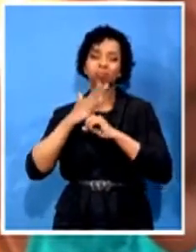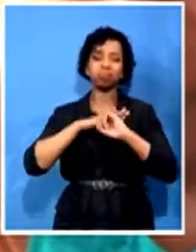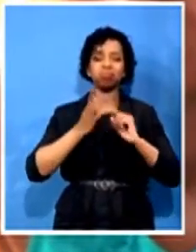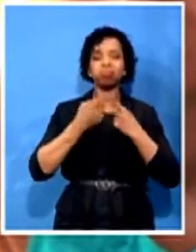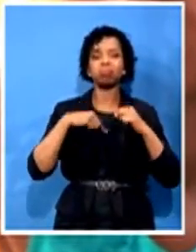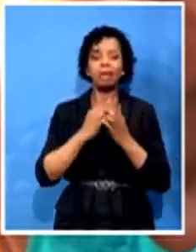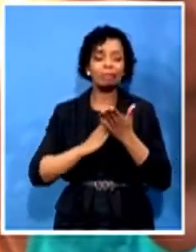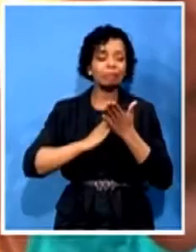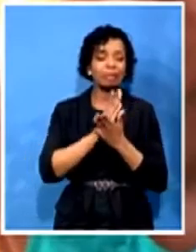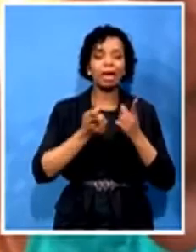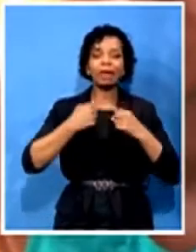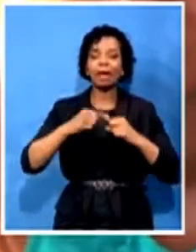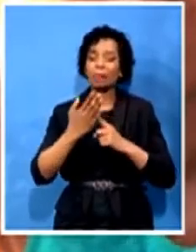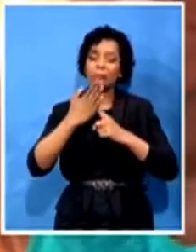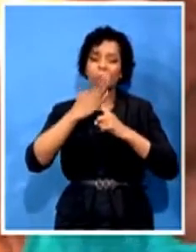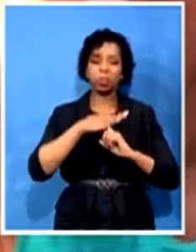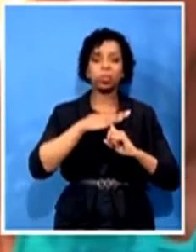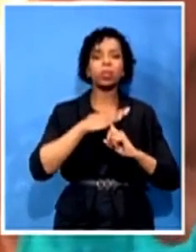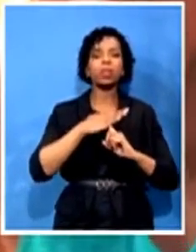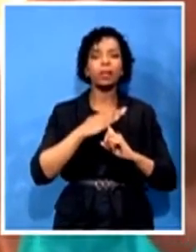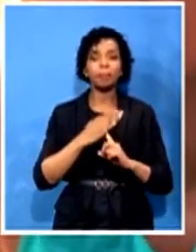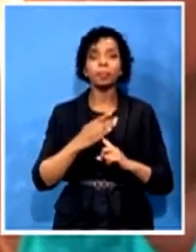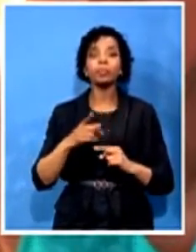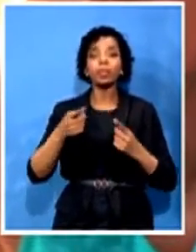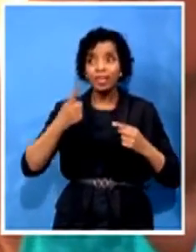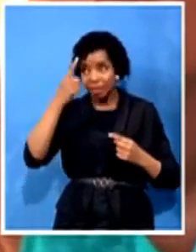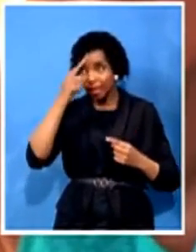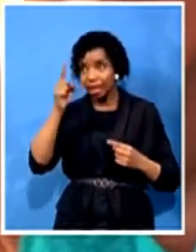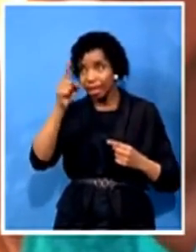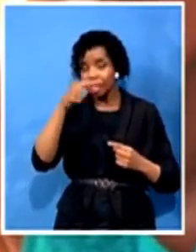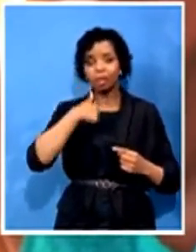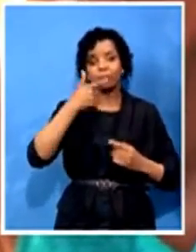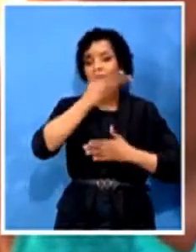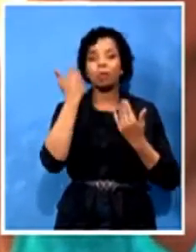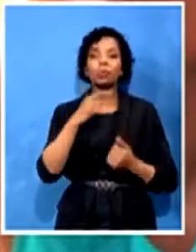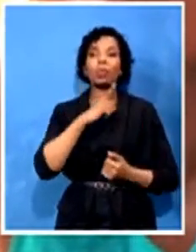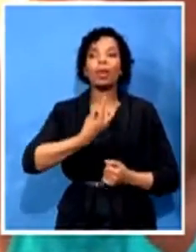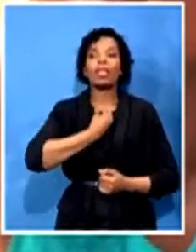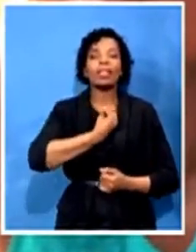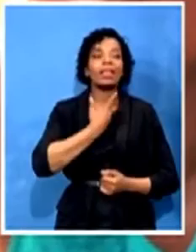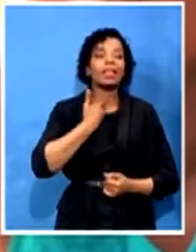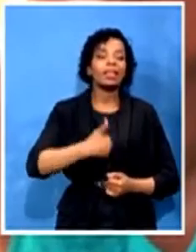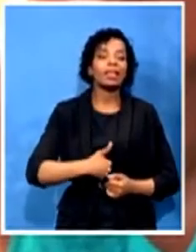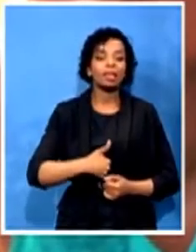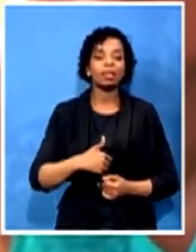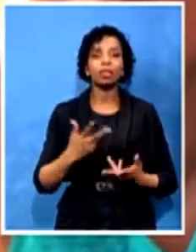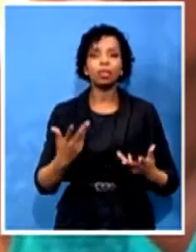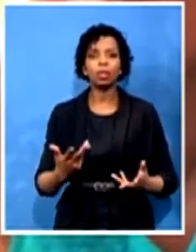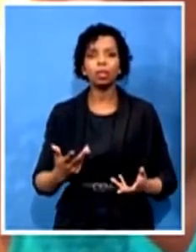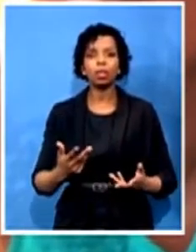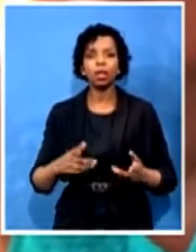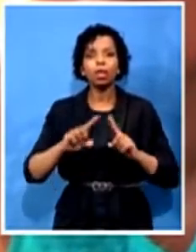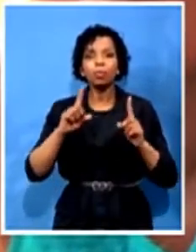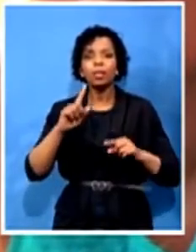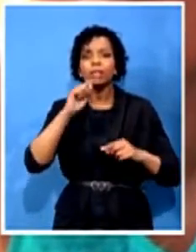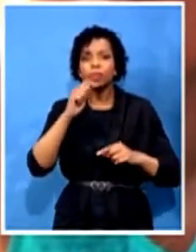nobody because we are girls, we are children. There's lots of child labor going on in Zimbabwe. In town, in Harare, there